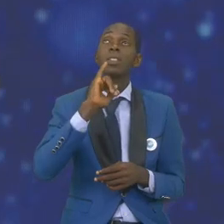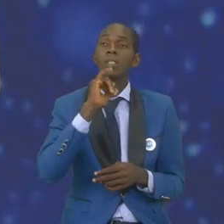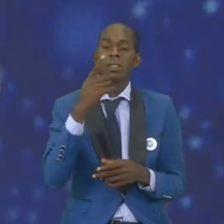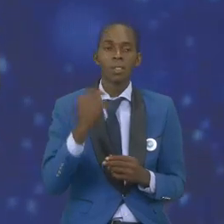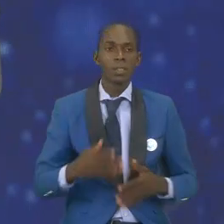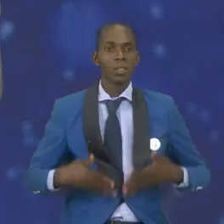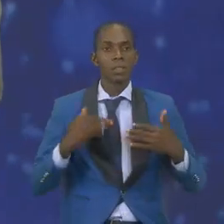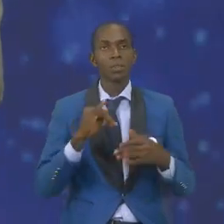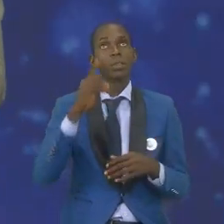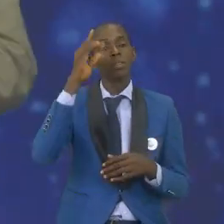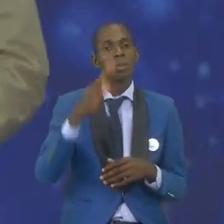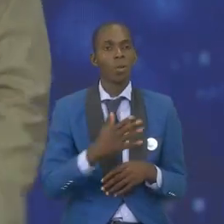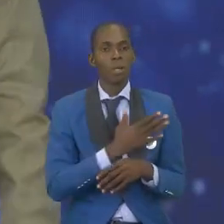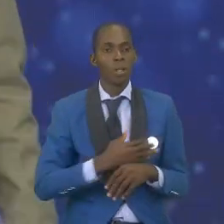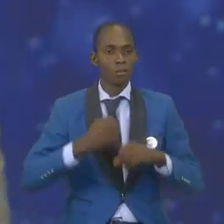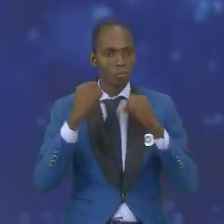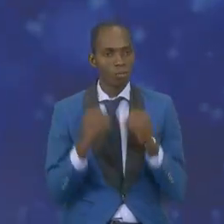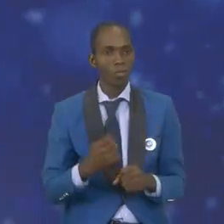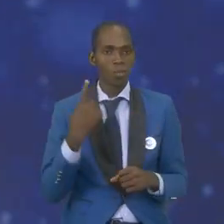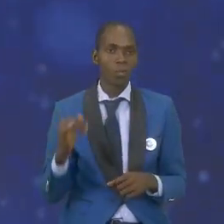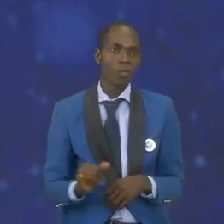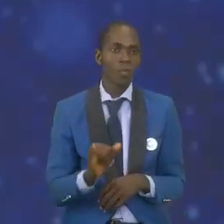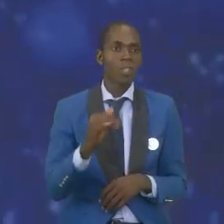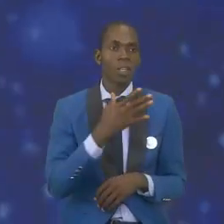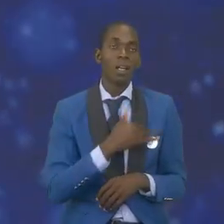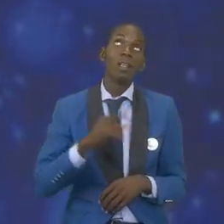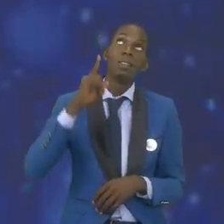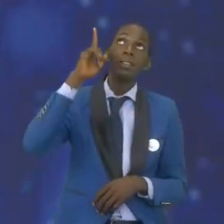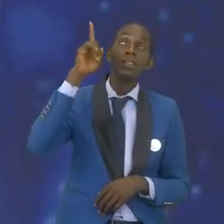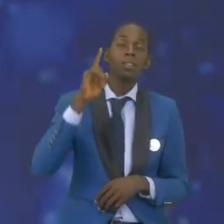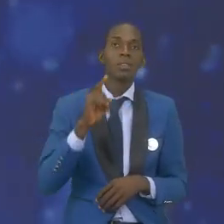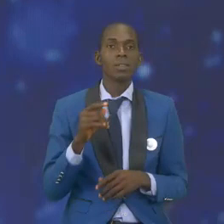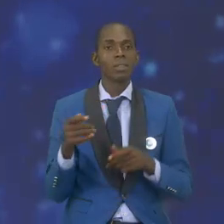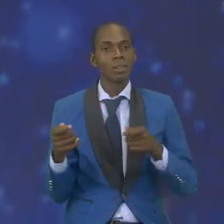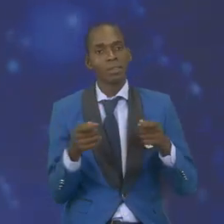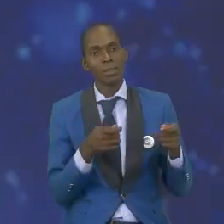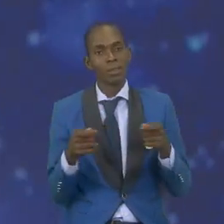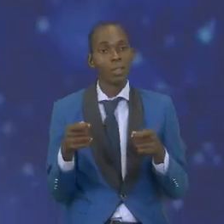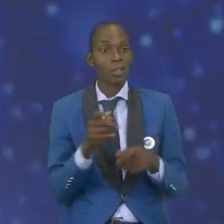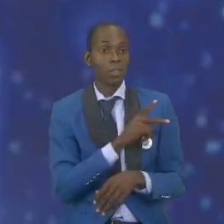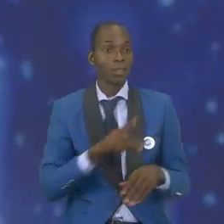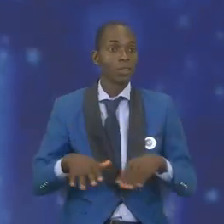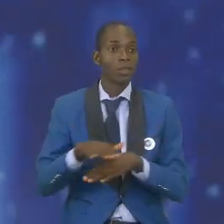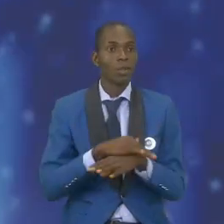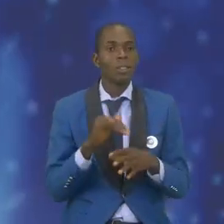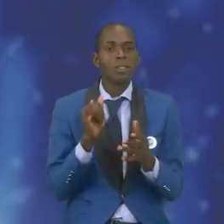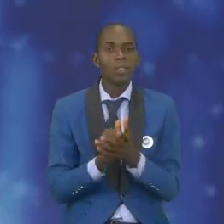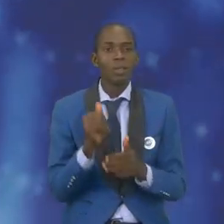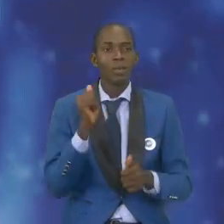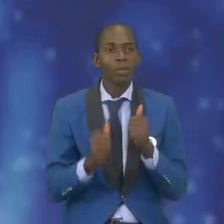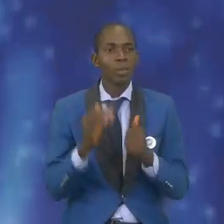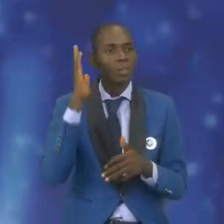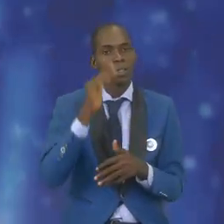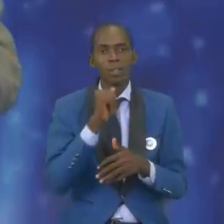steadfast forever. And his kingdom, that which shall not be